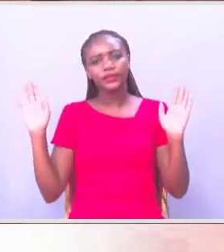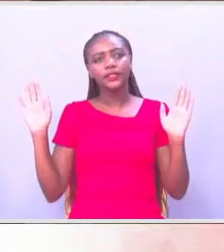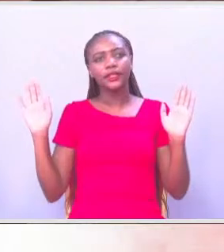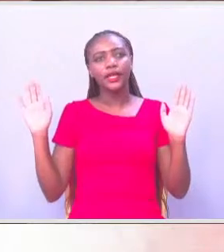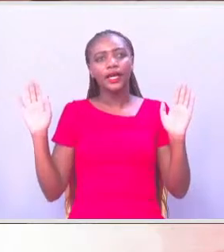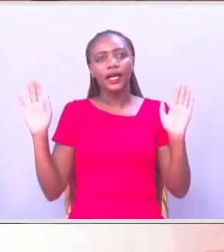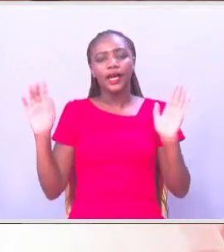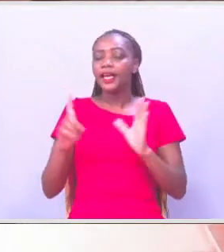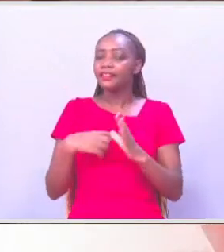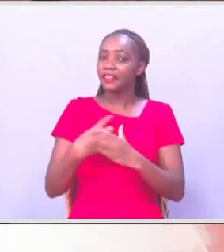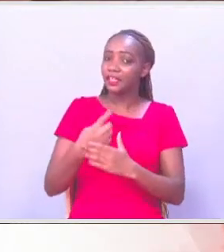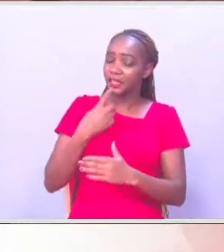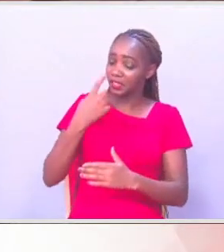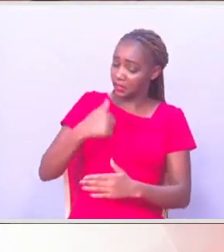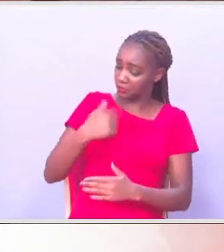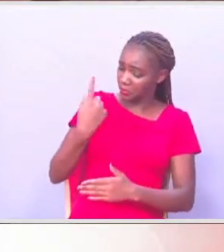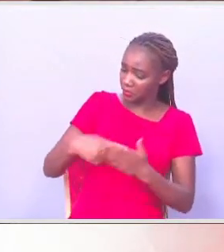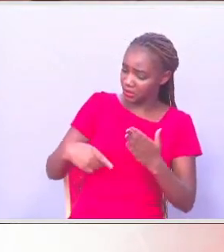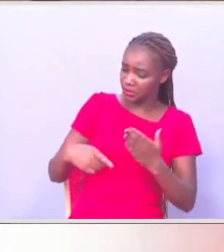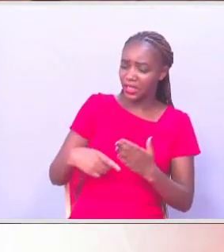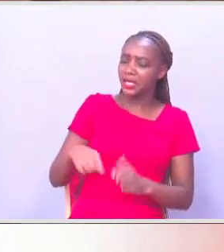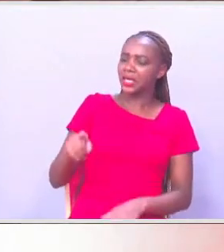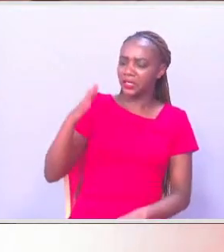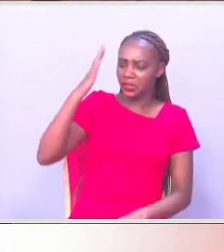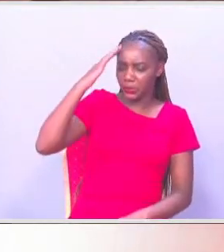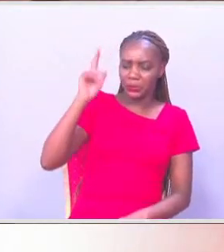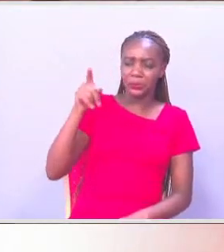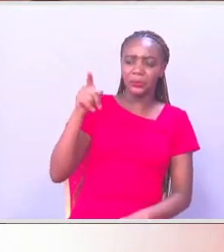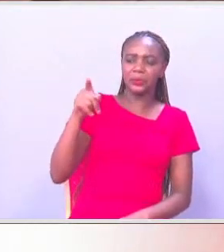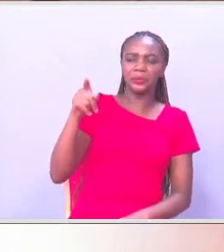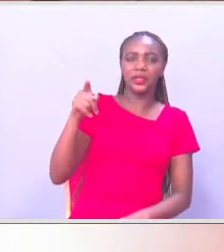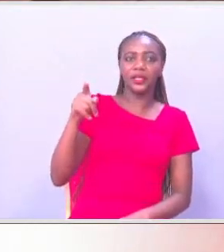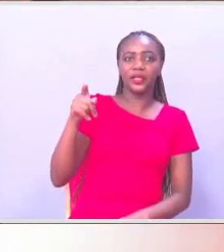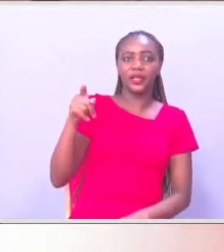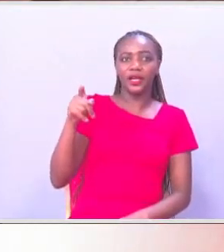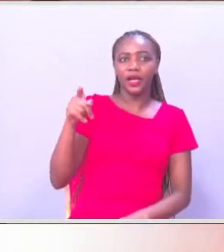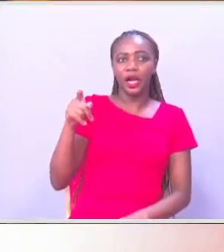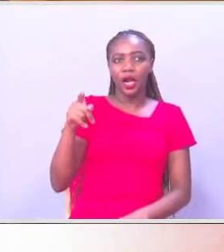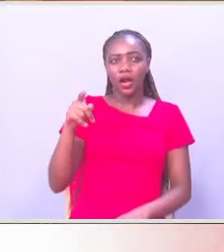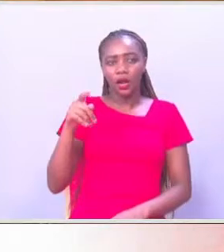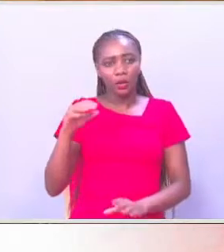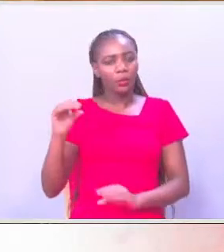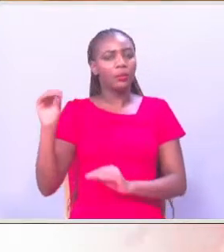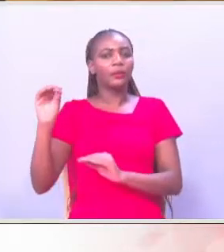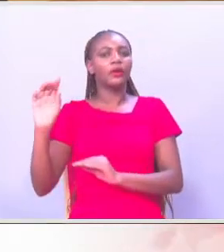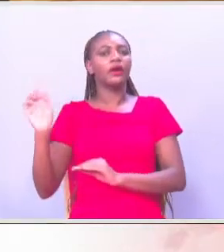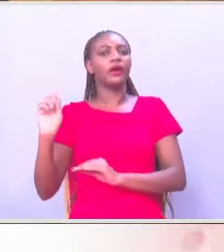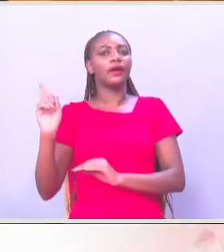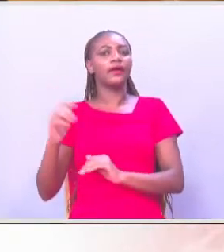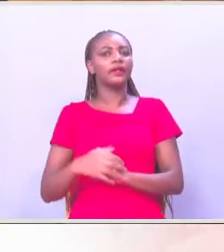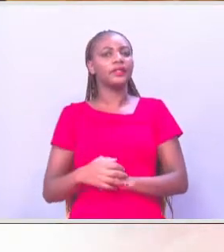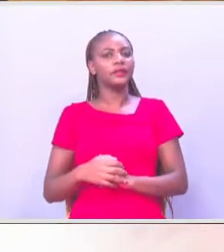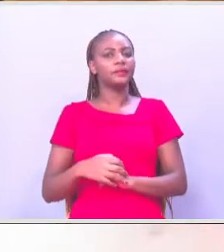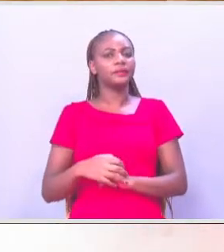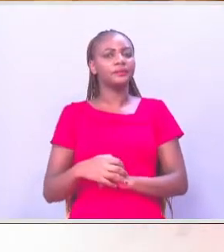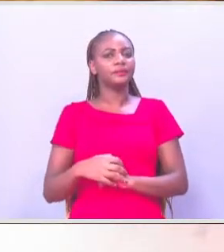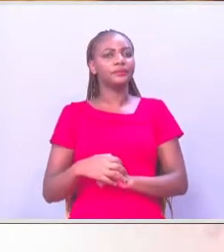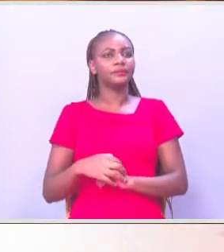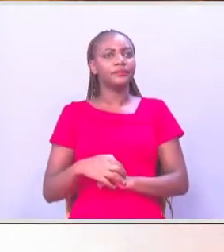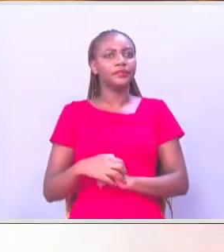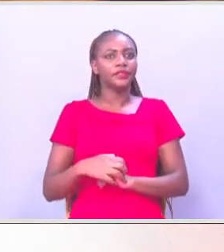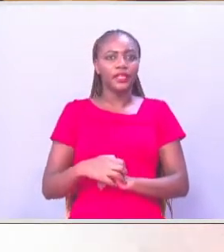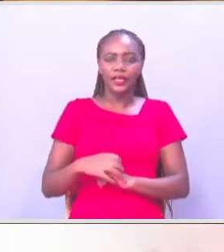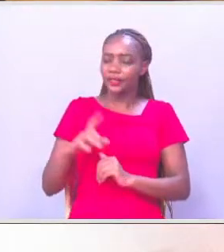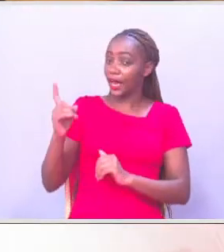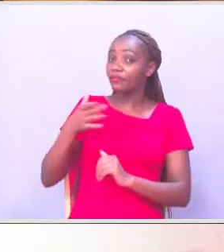nikaambiwa mimi, you know, you are not going to go out. At the tender age of